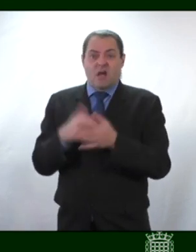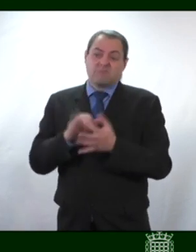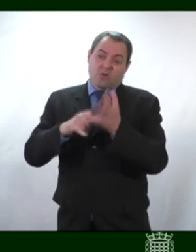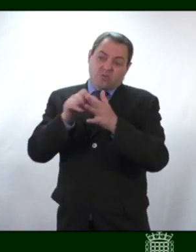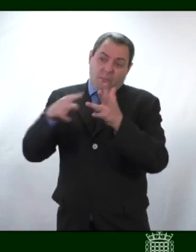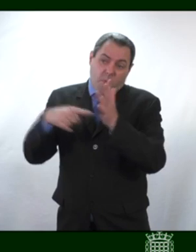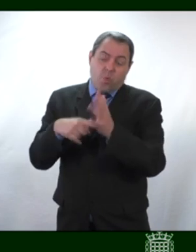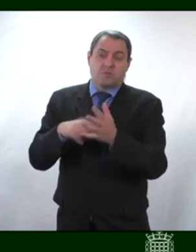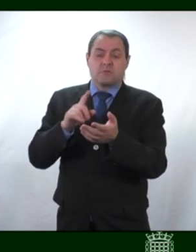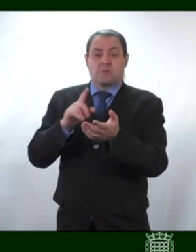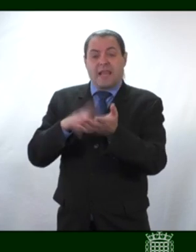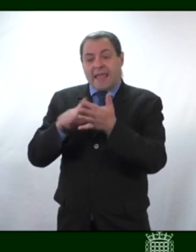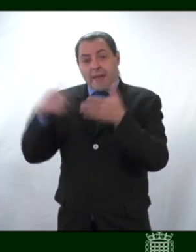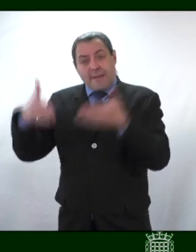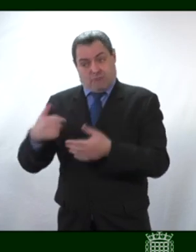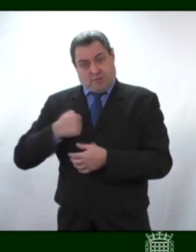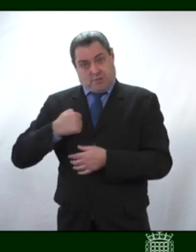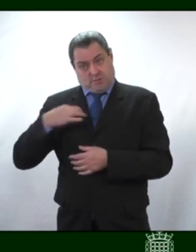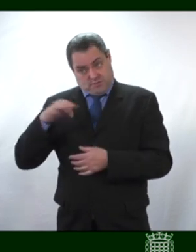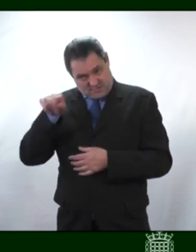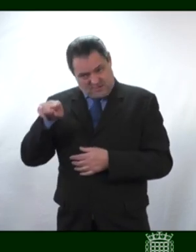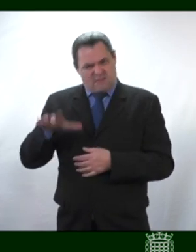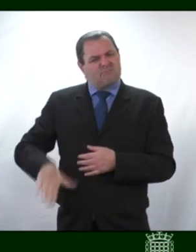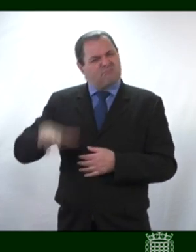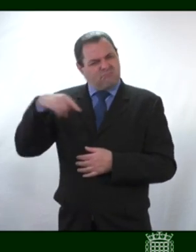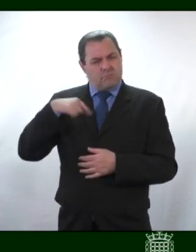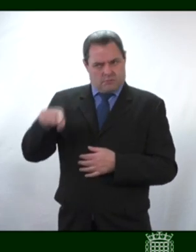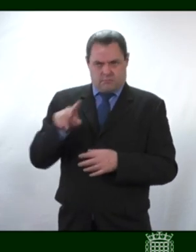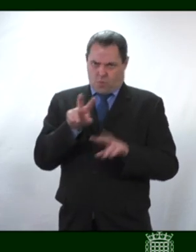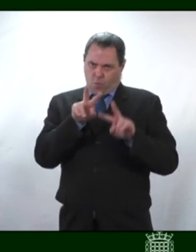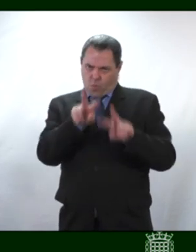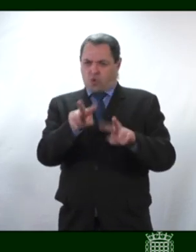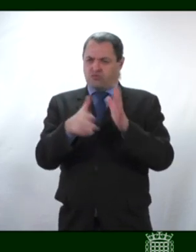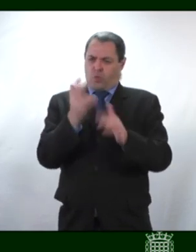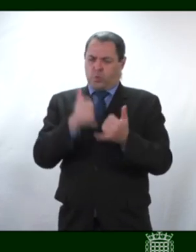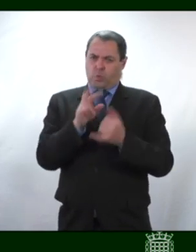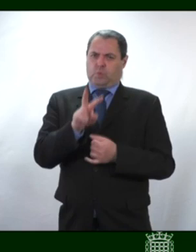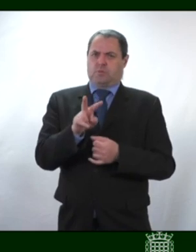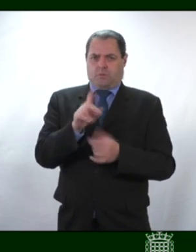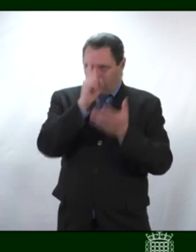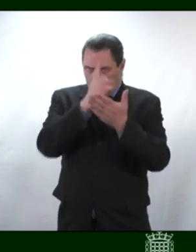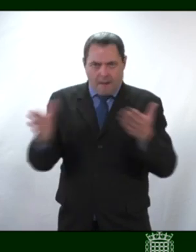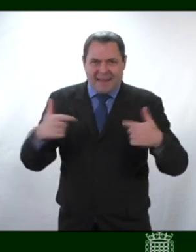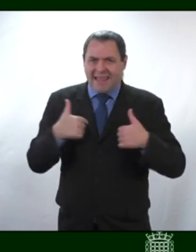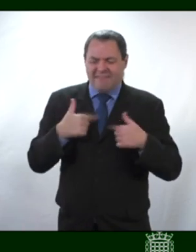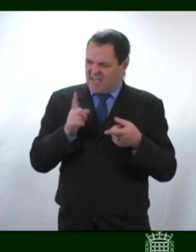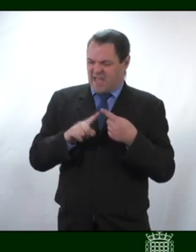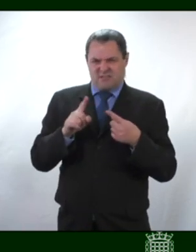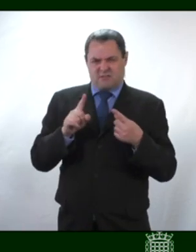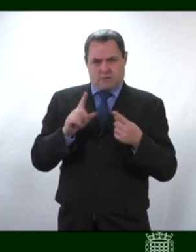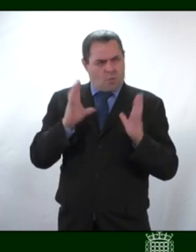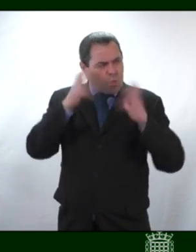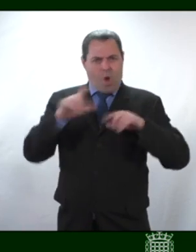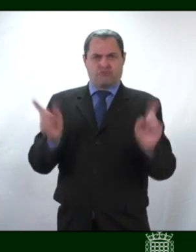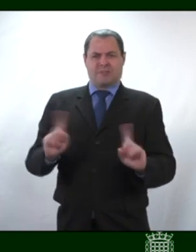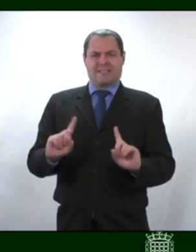up, will be watching the news in disbelief, and they will be worried if they are affected by these closures. And they will be asking, why was it